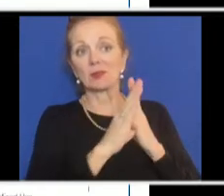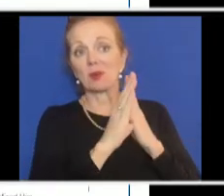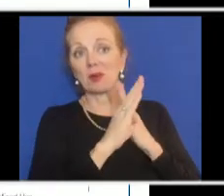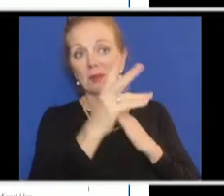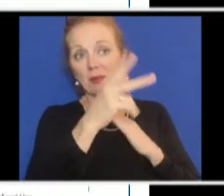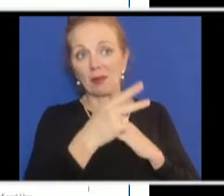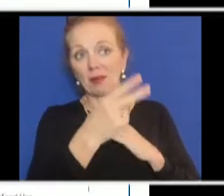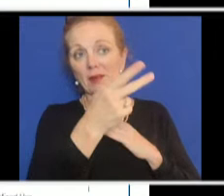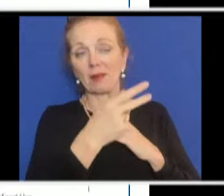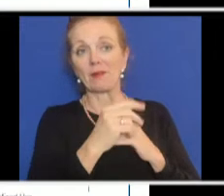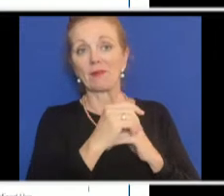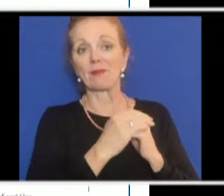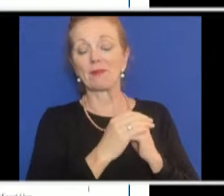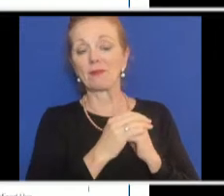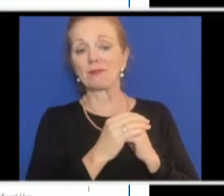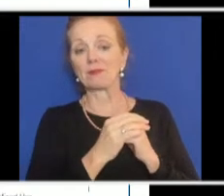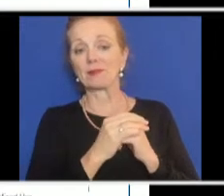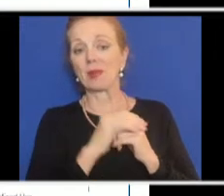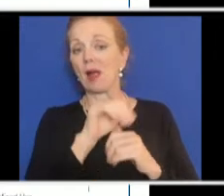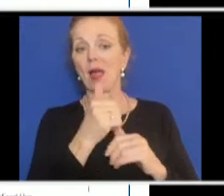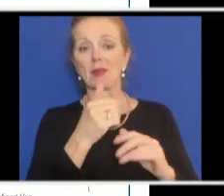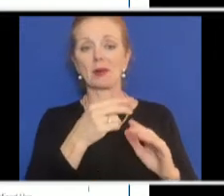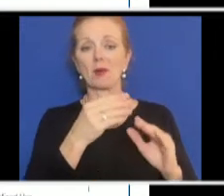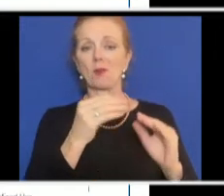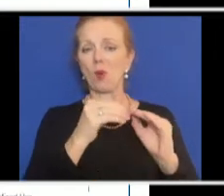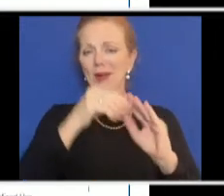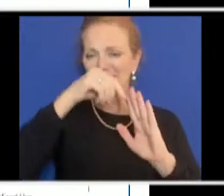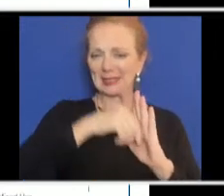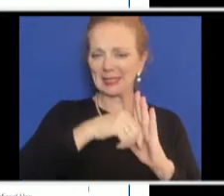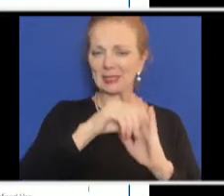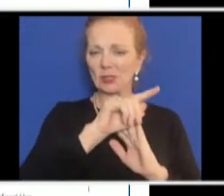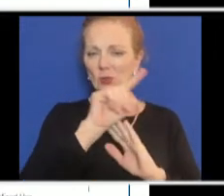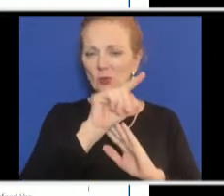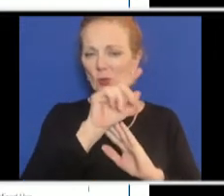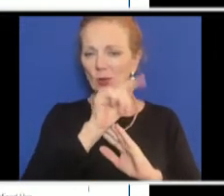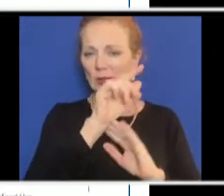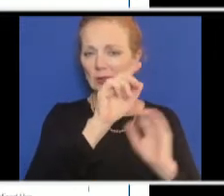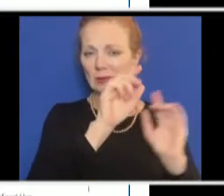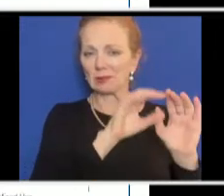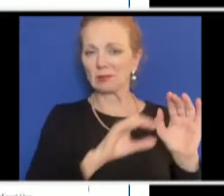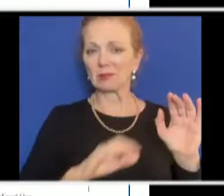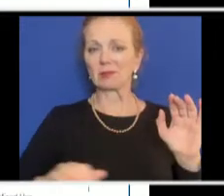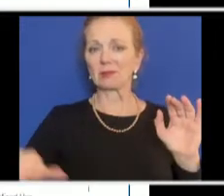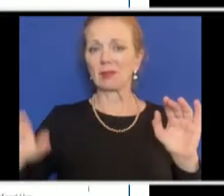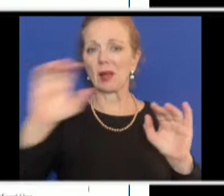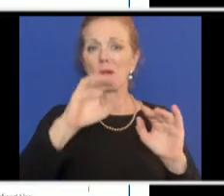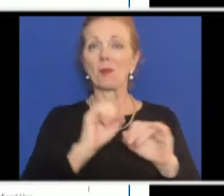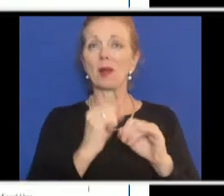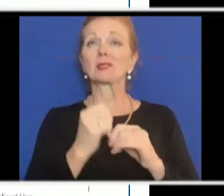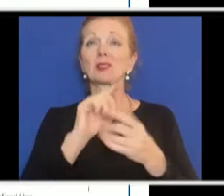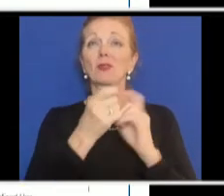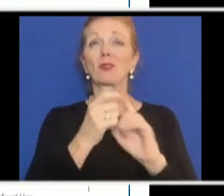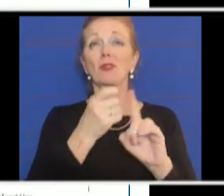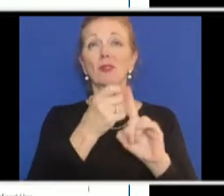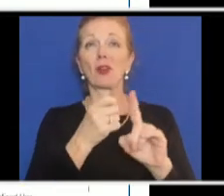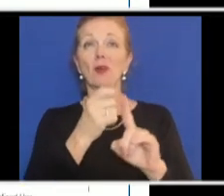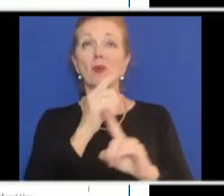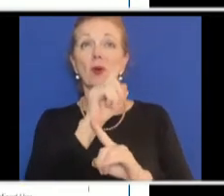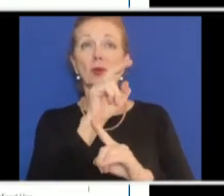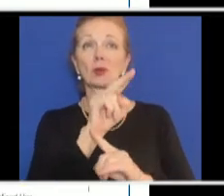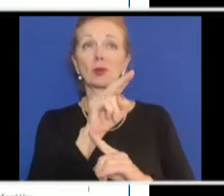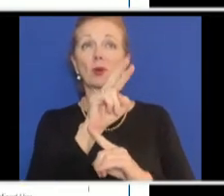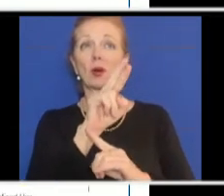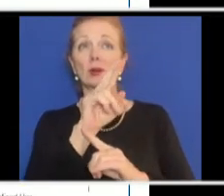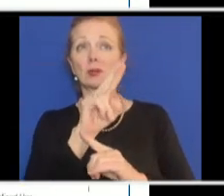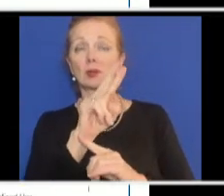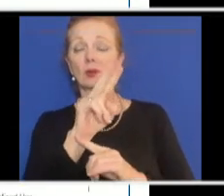have other intense more intense zoning surrounding it that it makes more sense to go from you are to to you mud or